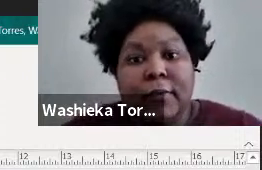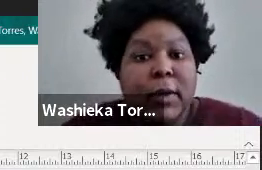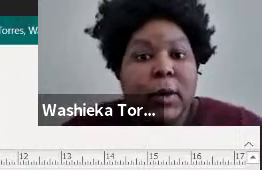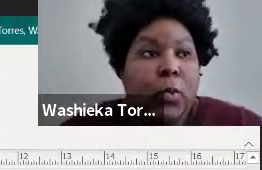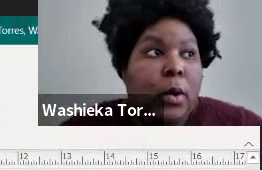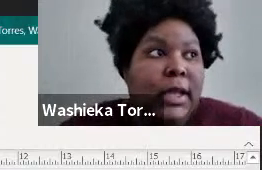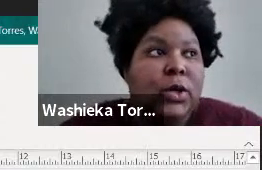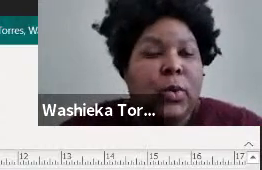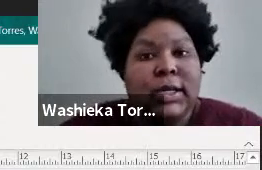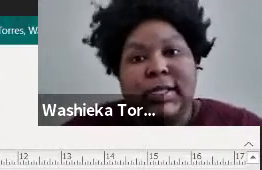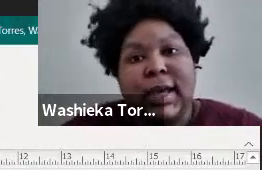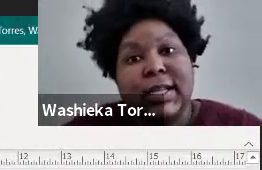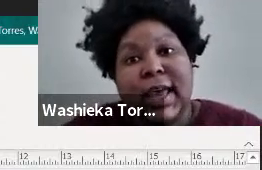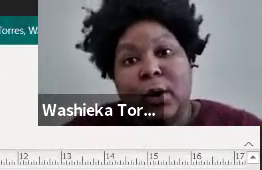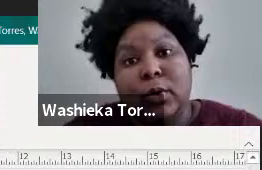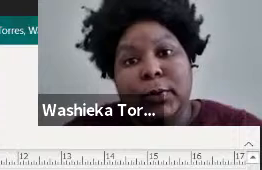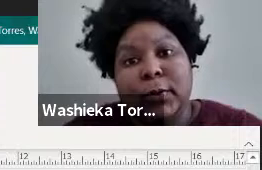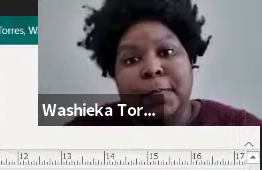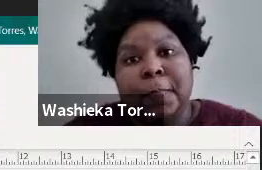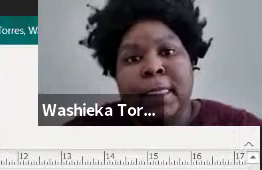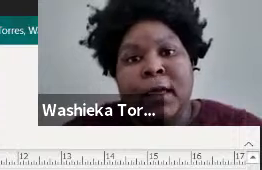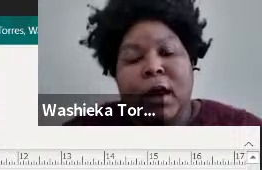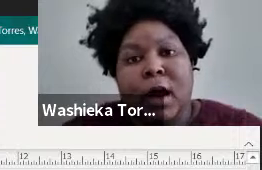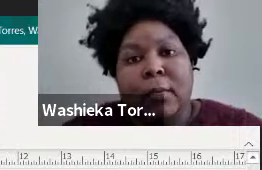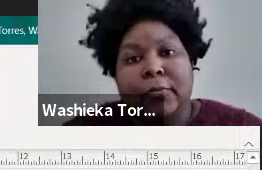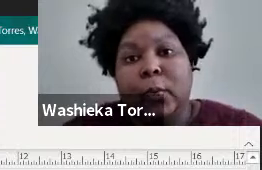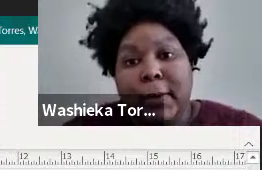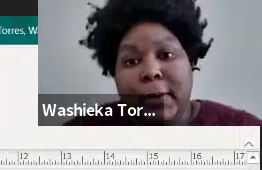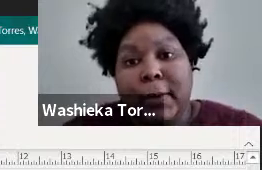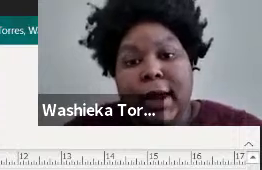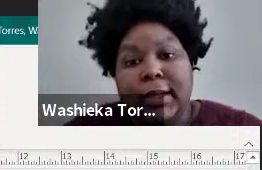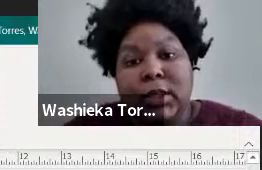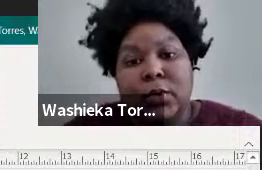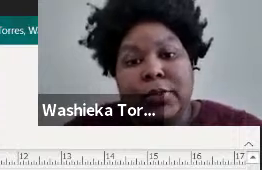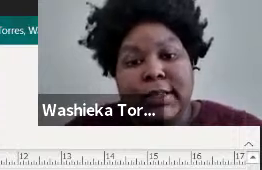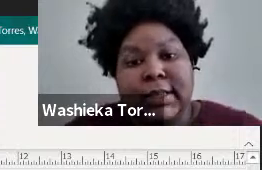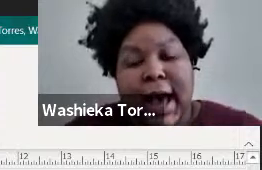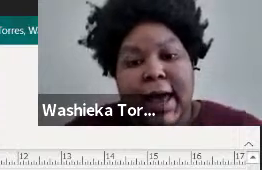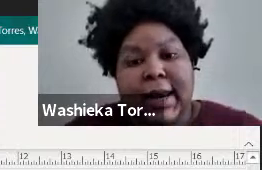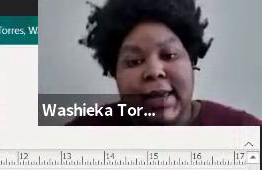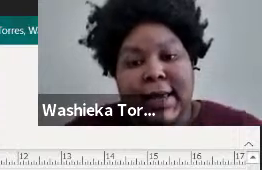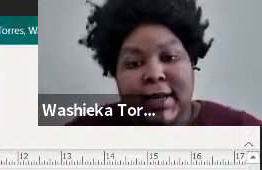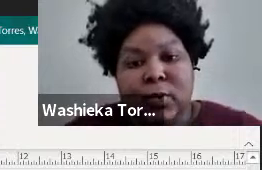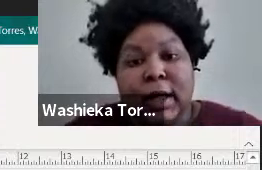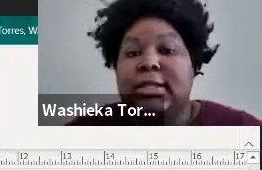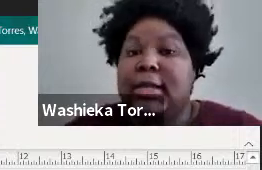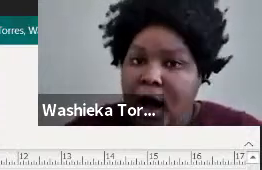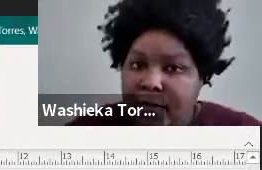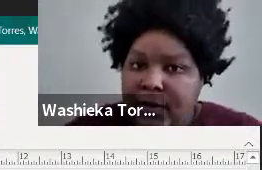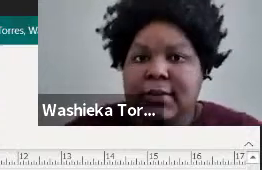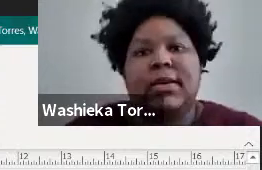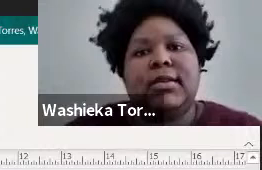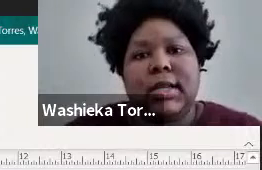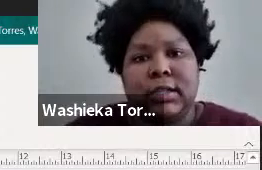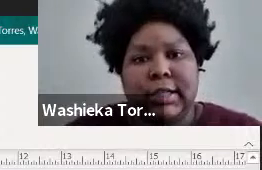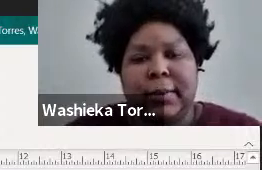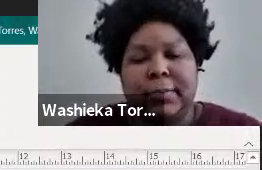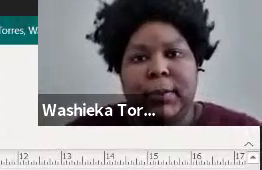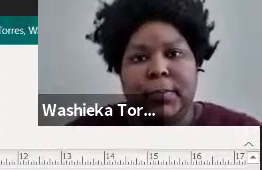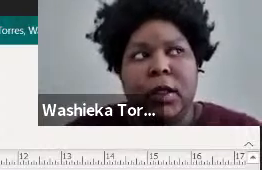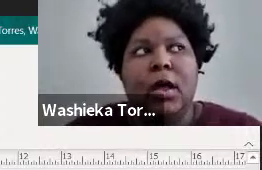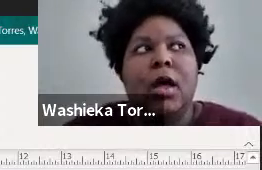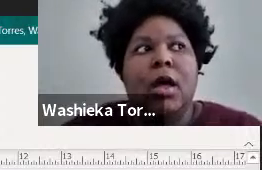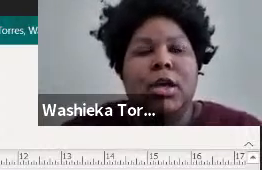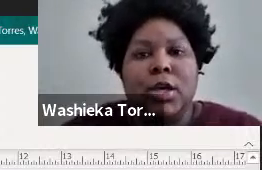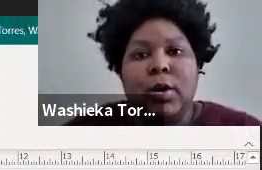You know, you don't have to be a woman to want a society that's equitable for women, right? So this guide is, while it does obviously center